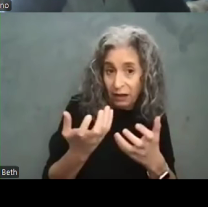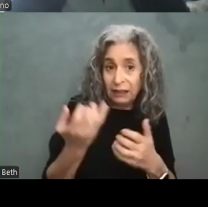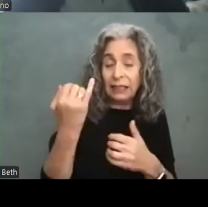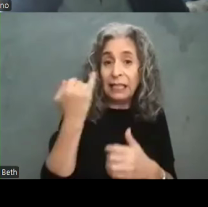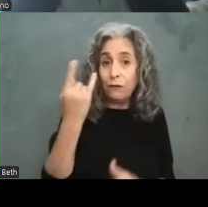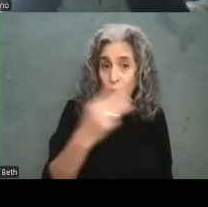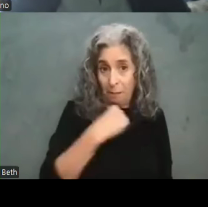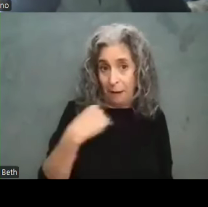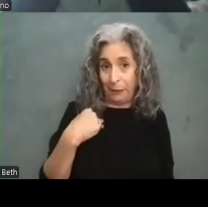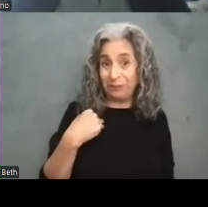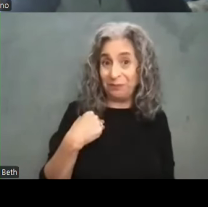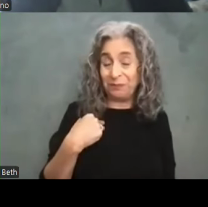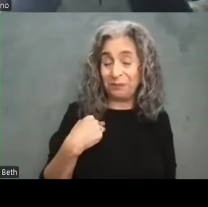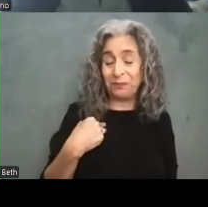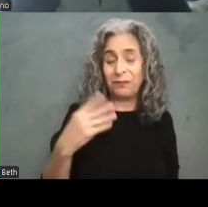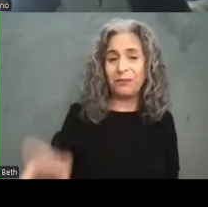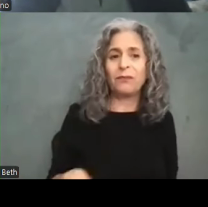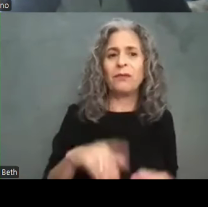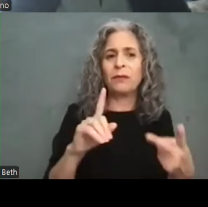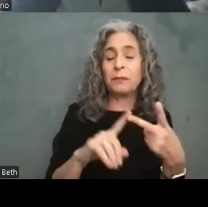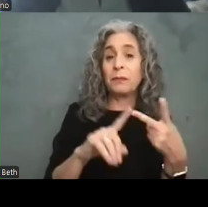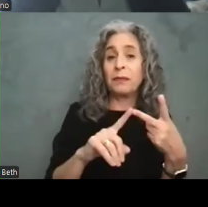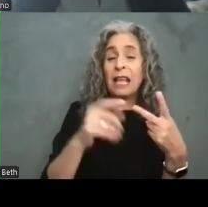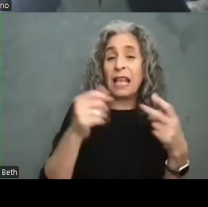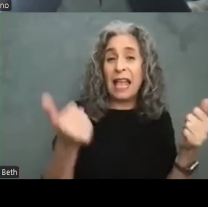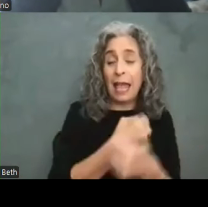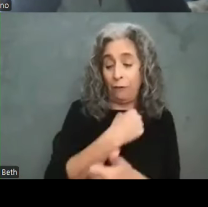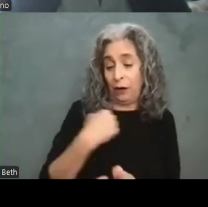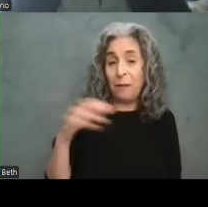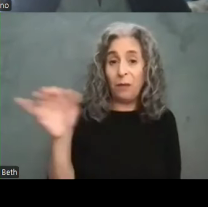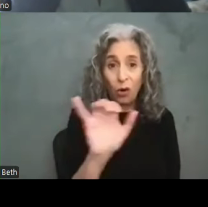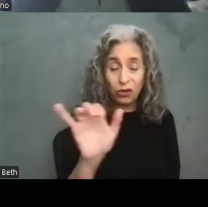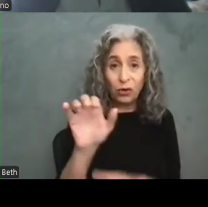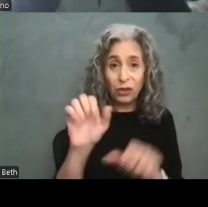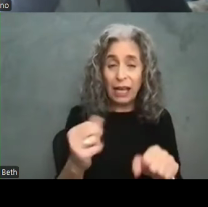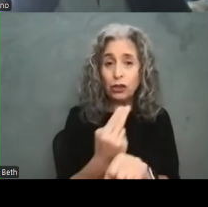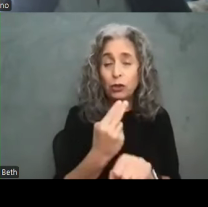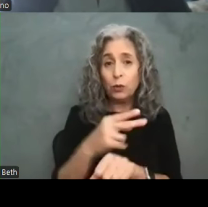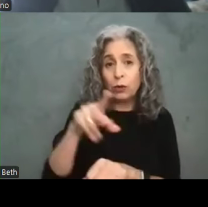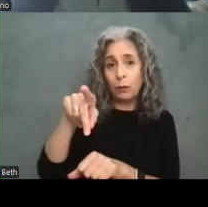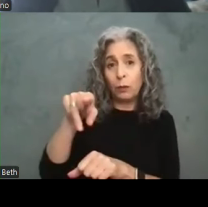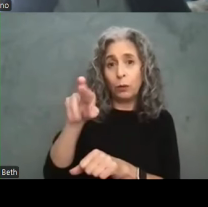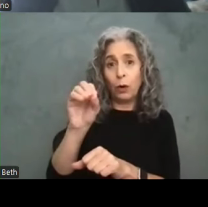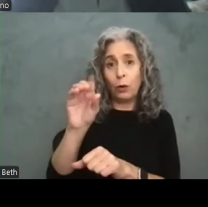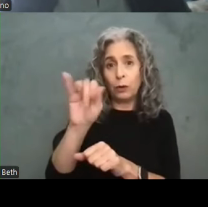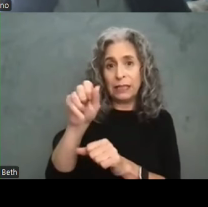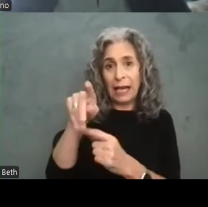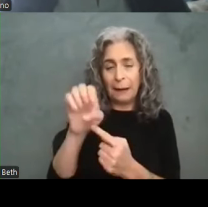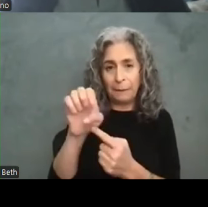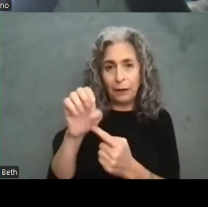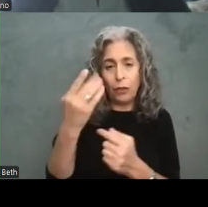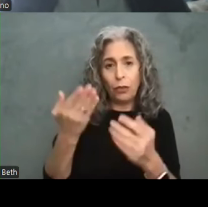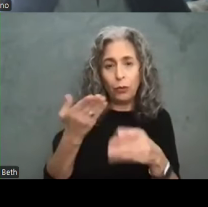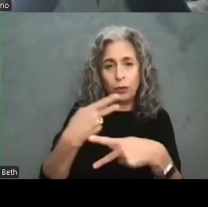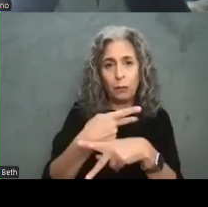member. Okay. Every member also gets to use prototypes that are generated throughout development.